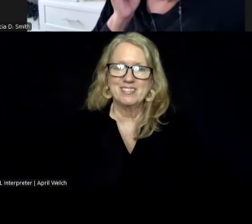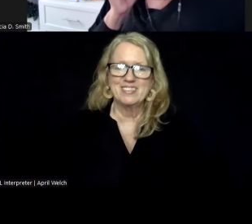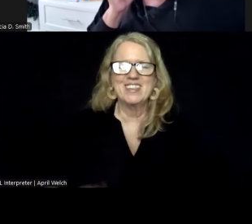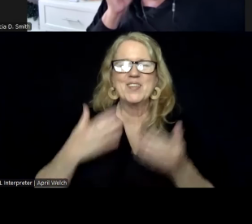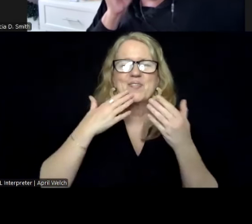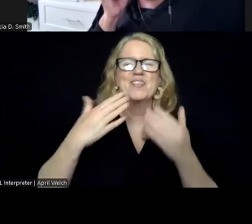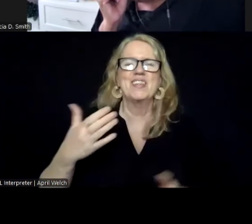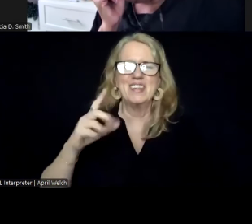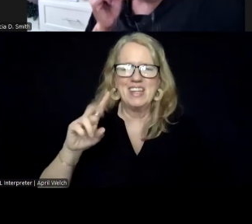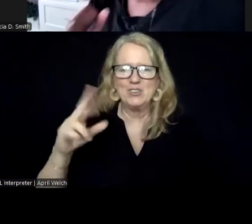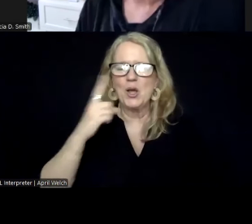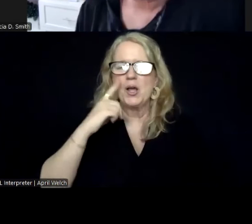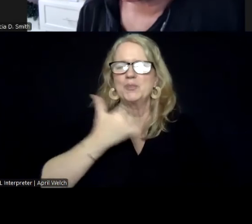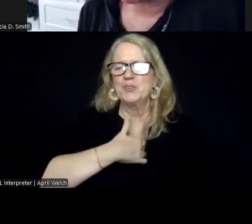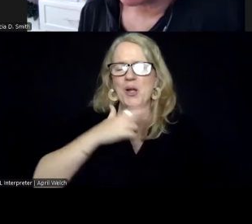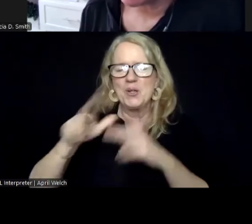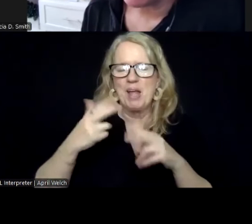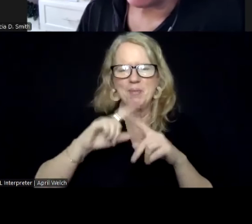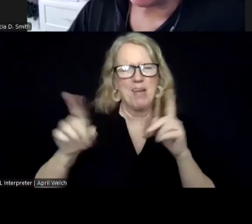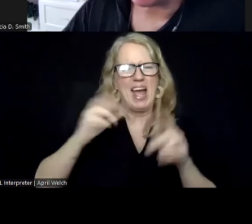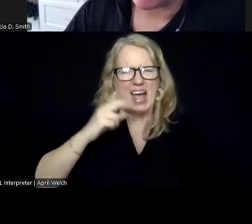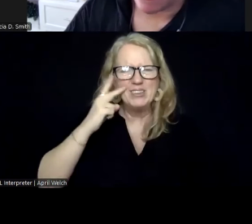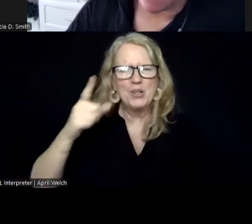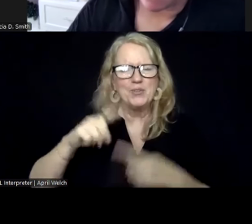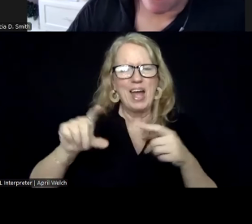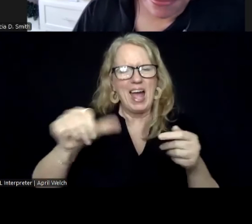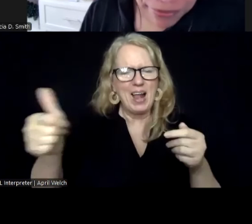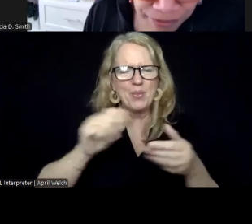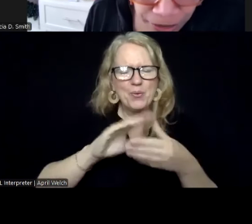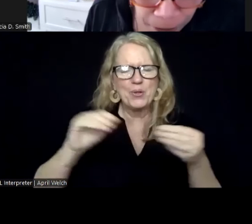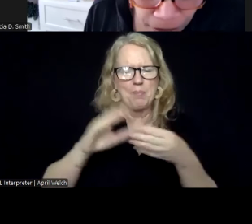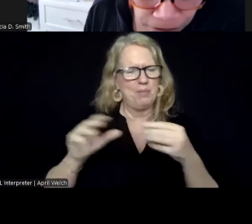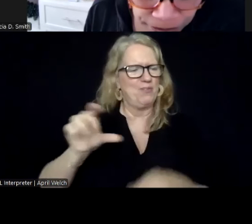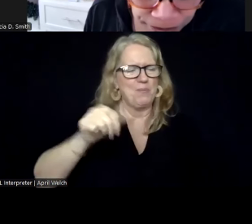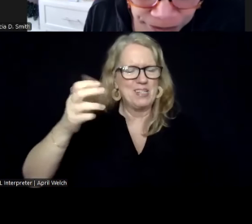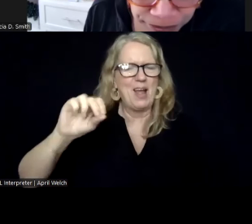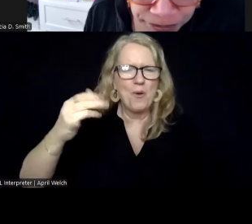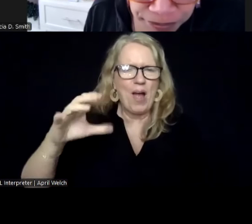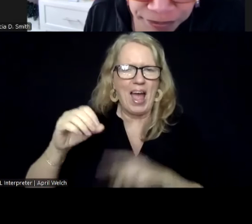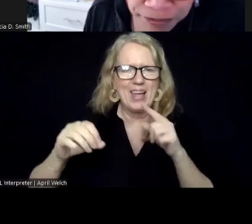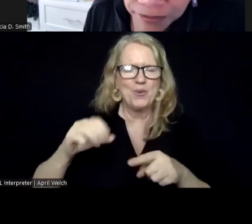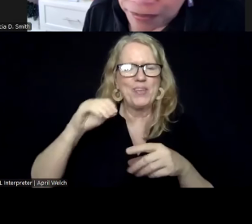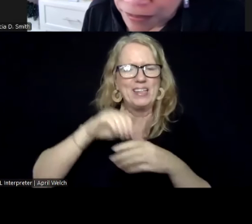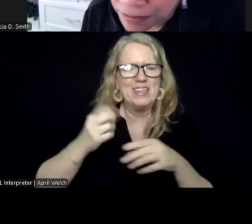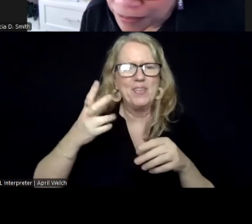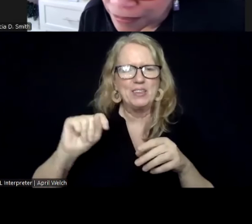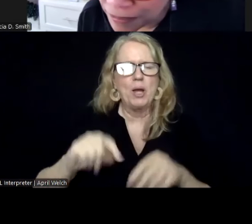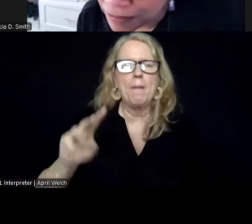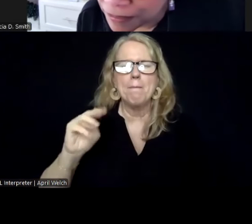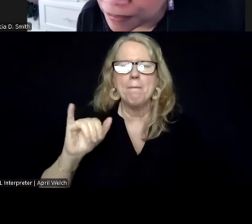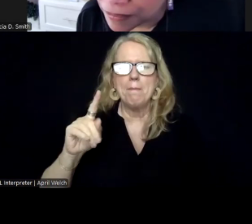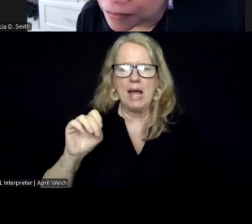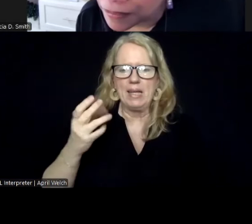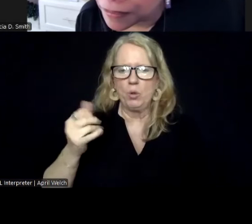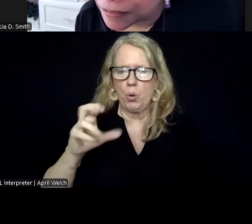Thanks, Doug. And sorry to put you on the spot there, but I saw you and I see another comment from another Ohioan in the chat, Mike Hogan.